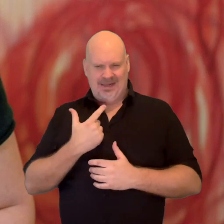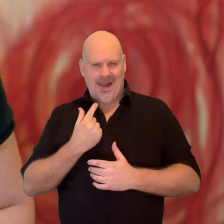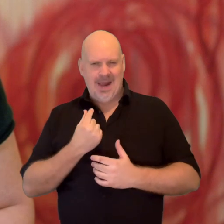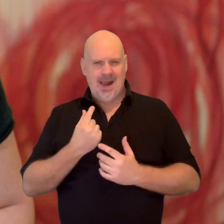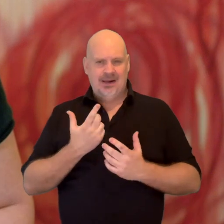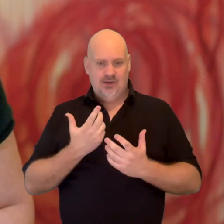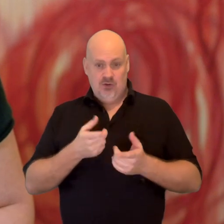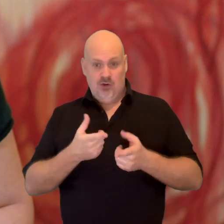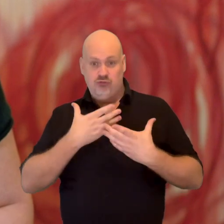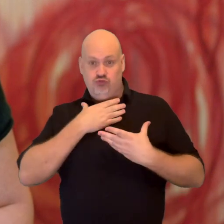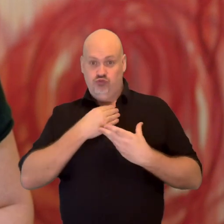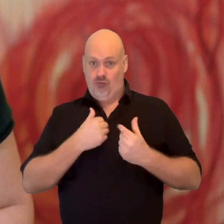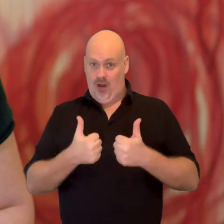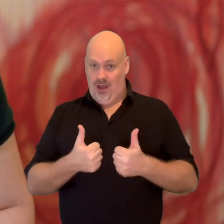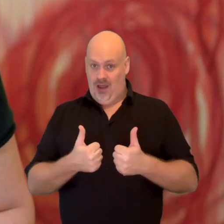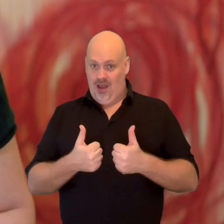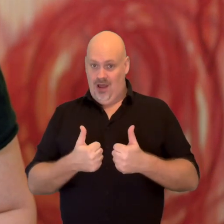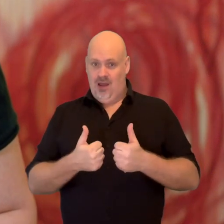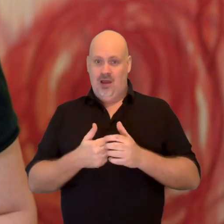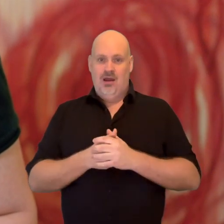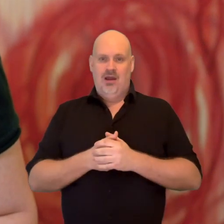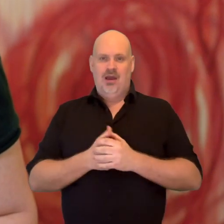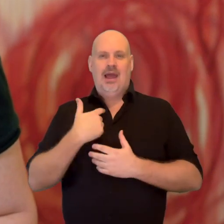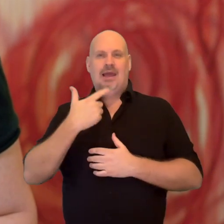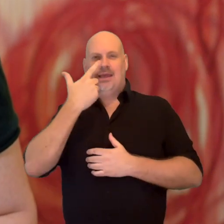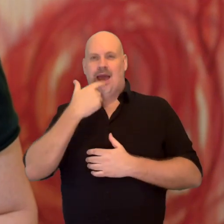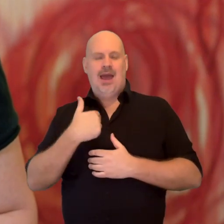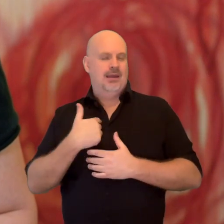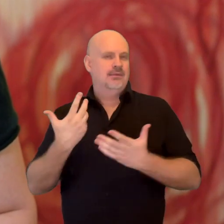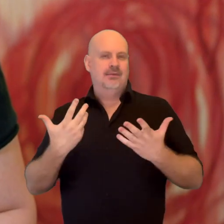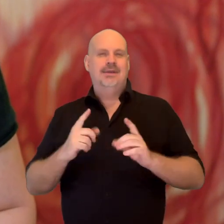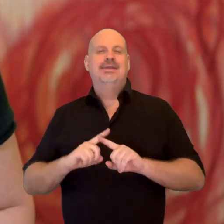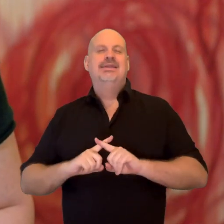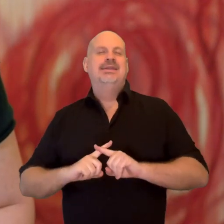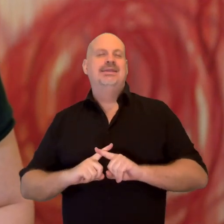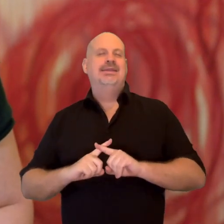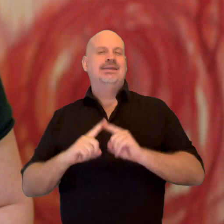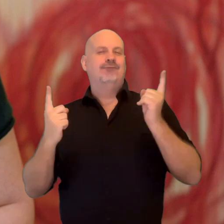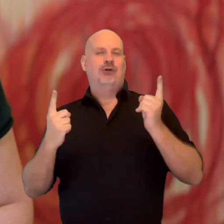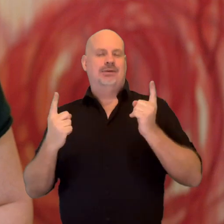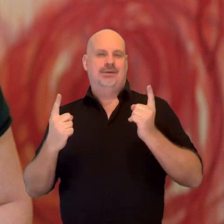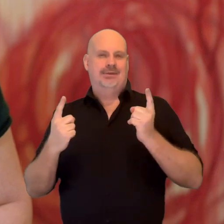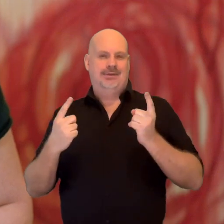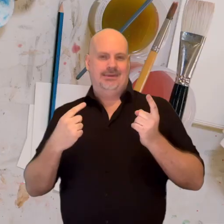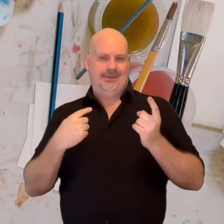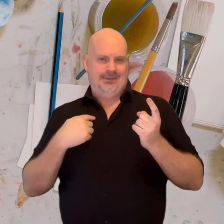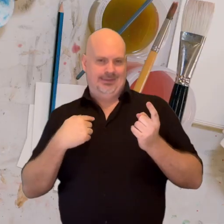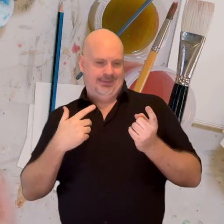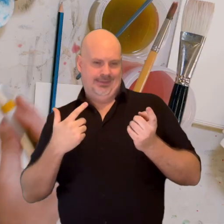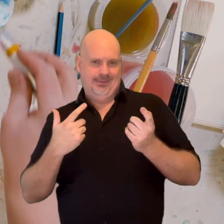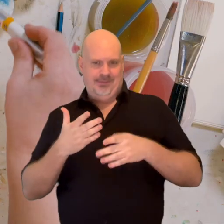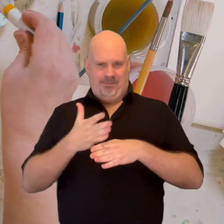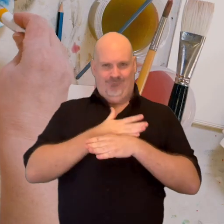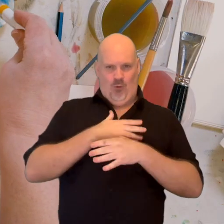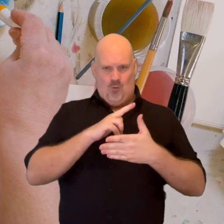And now that it's dried, I can also play with it in a completely different way to the way I played before, build